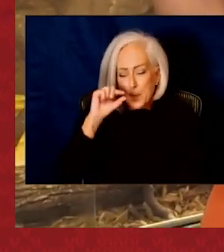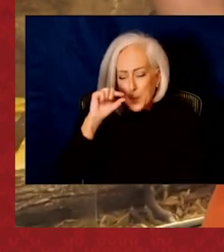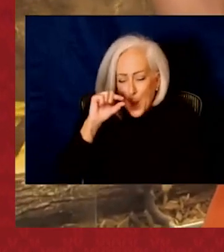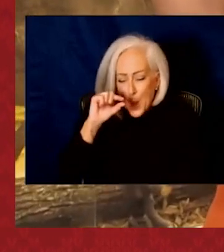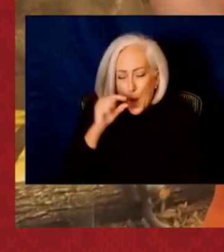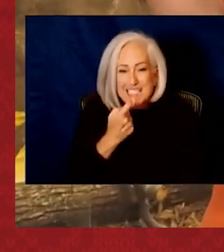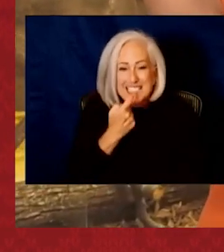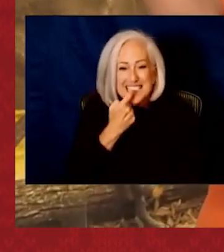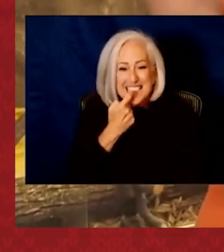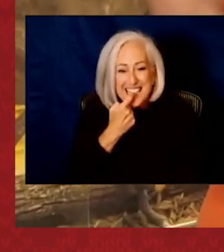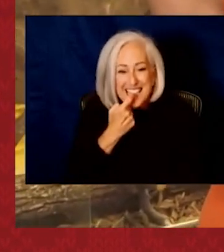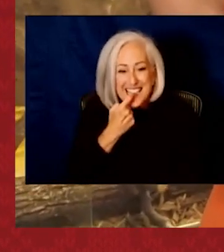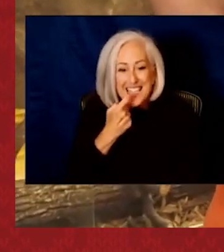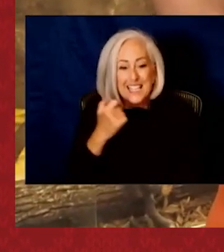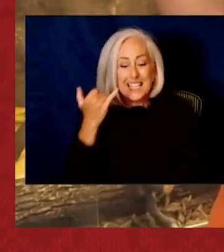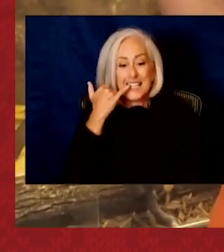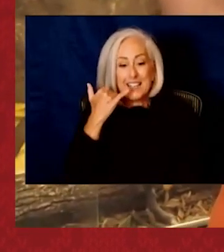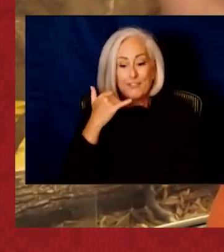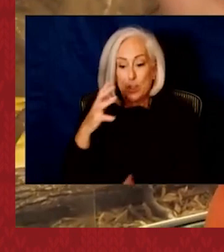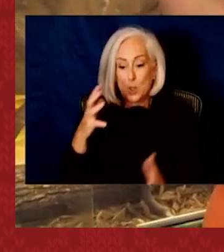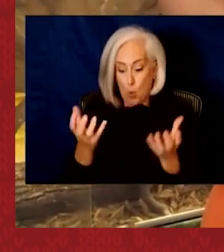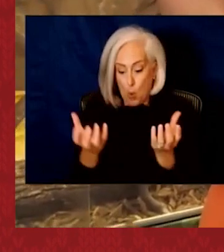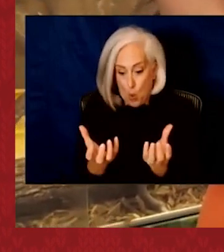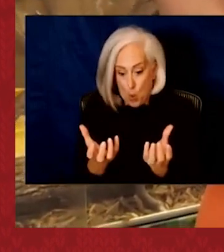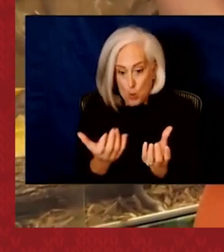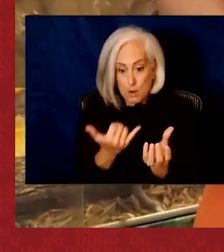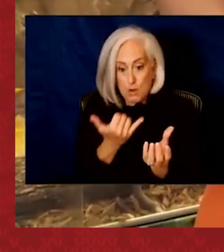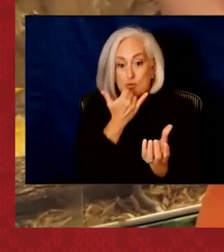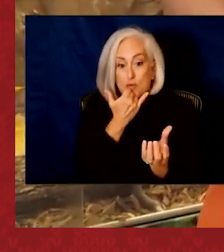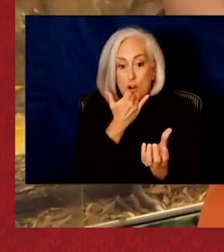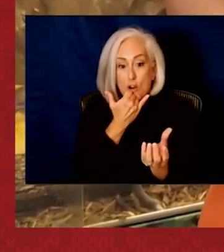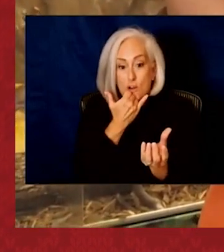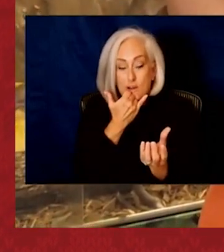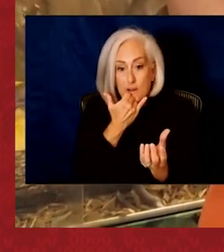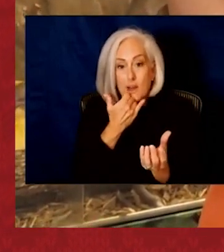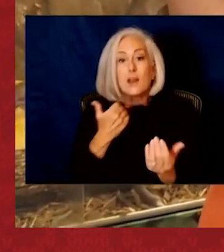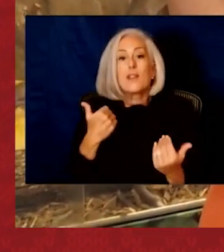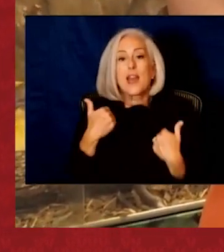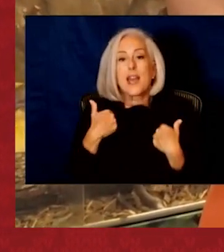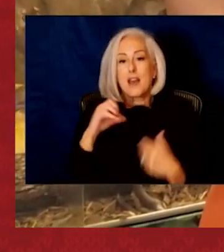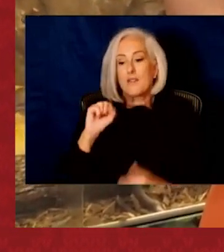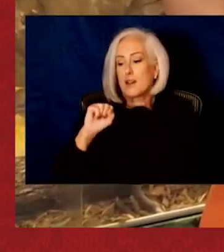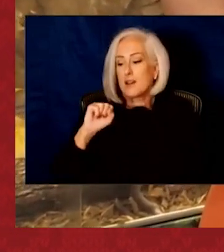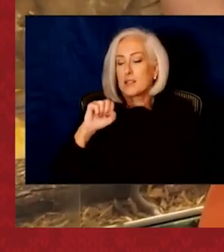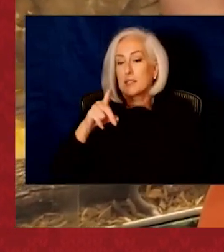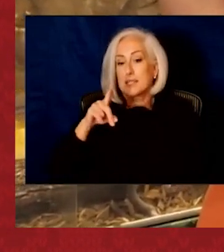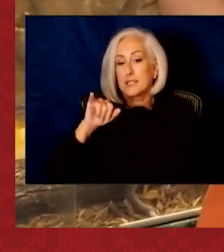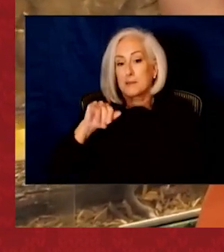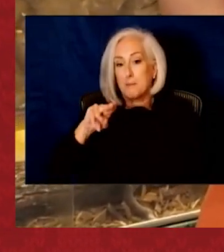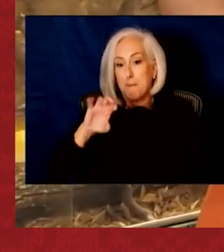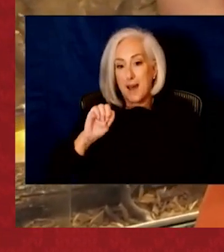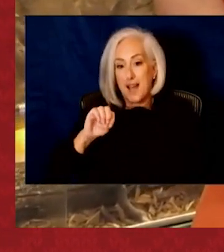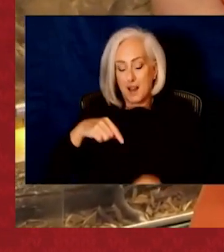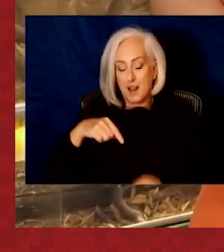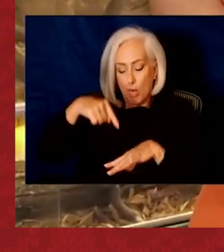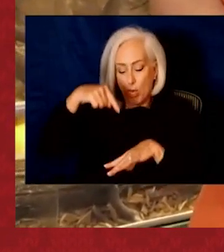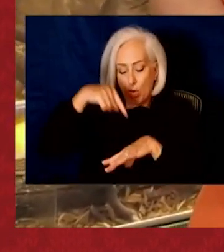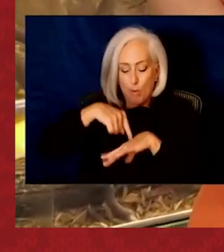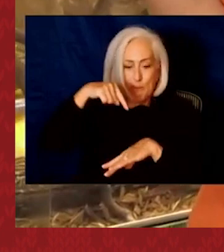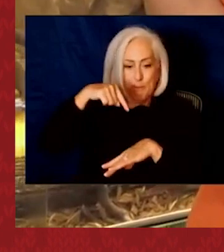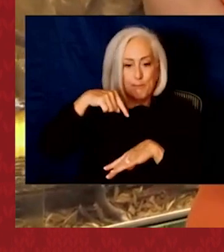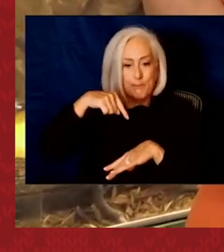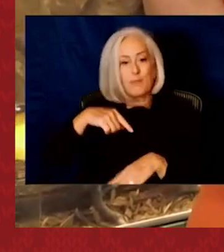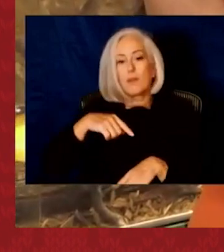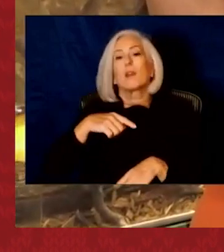them incorrectly and happen to get one of those spines in you, it's a very mild venom, and I'm sure that the other folks who are on the